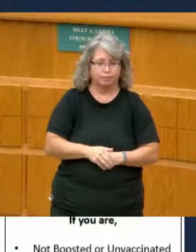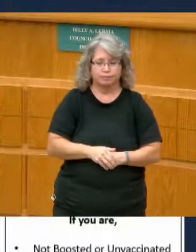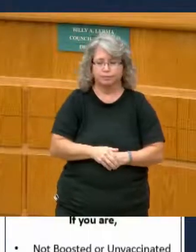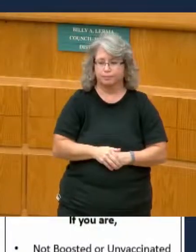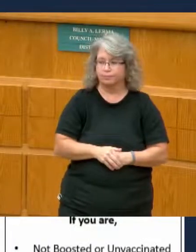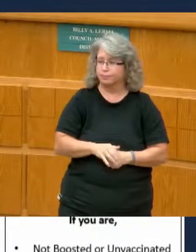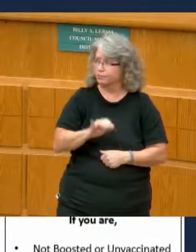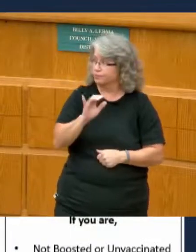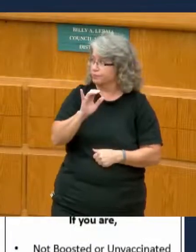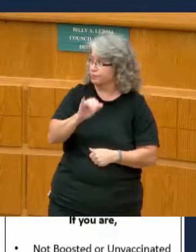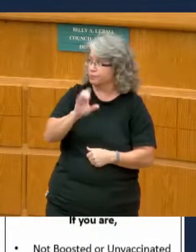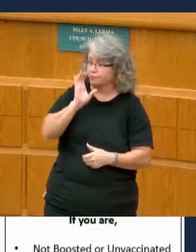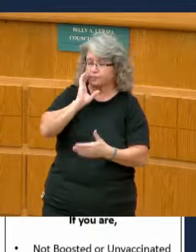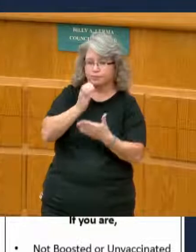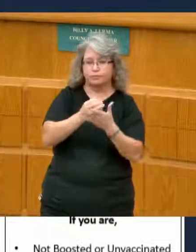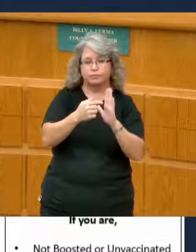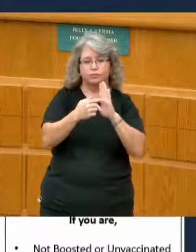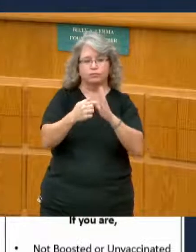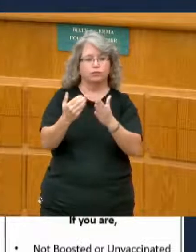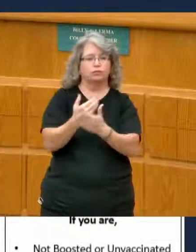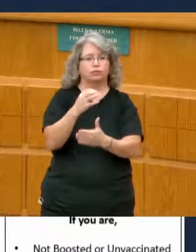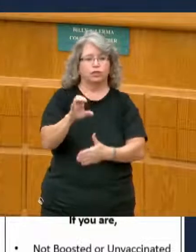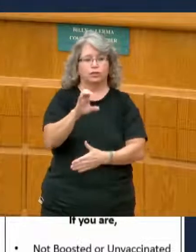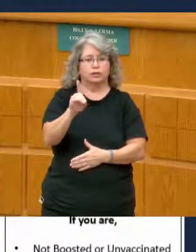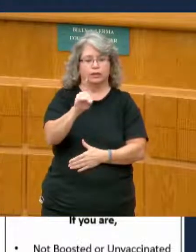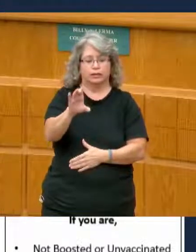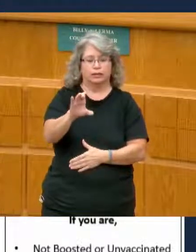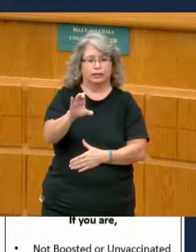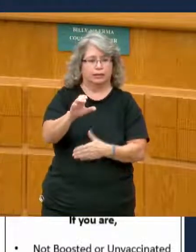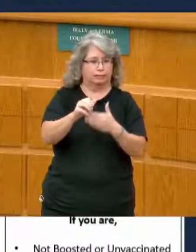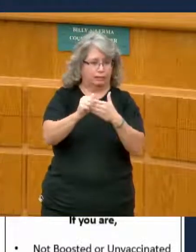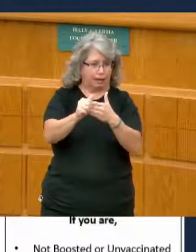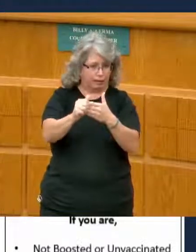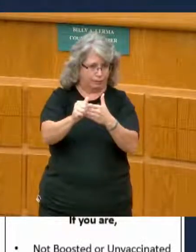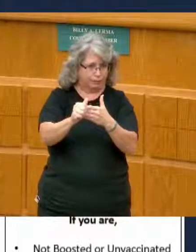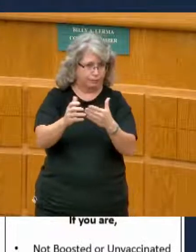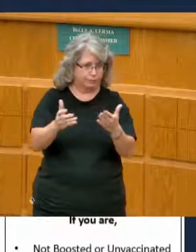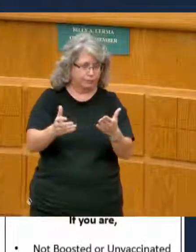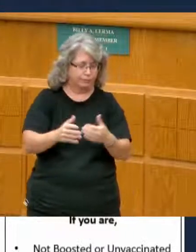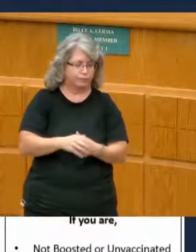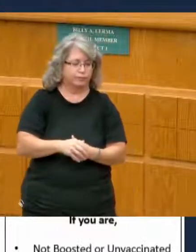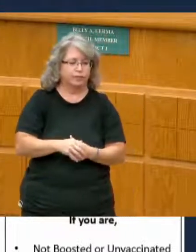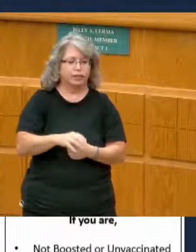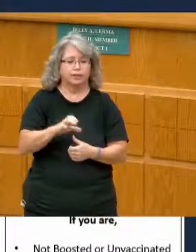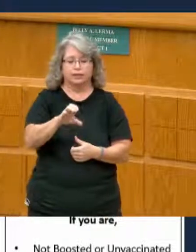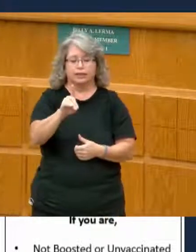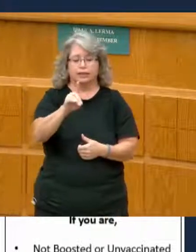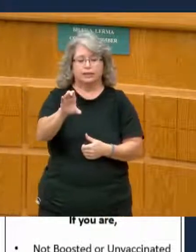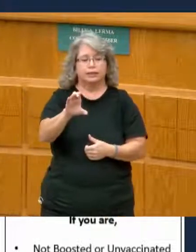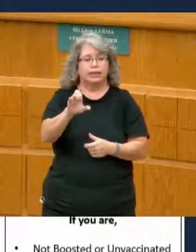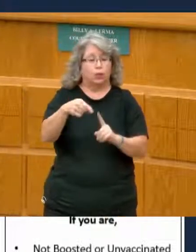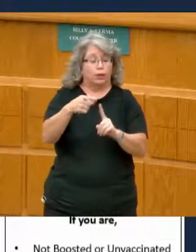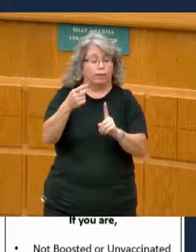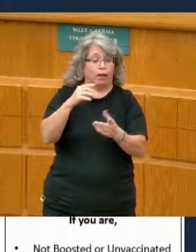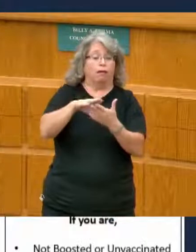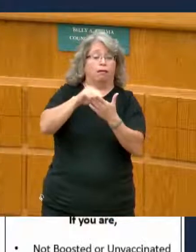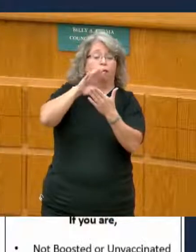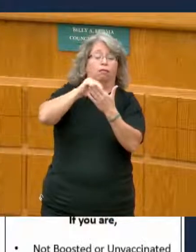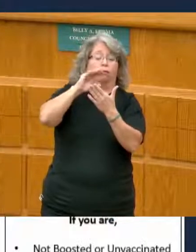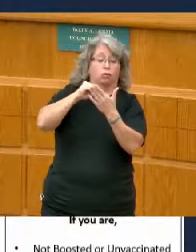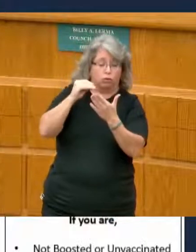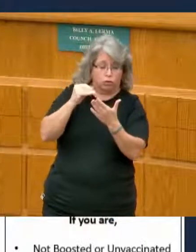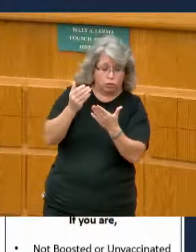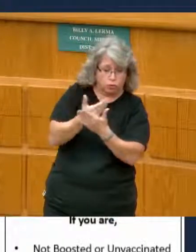slide basically shows the new CDC guidelines. So, CDC updates every time they have new information, there's